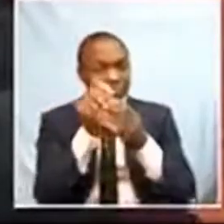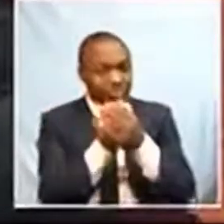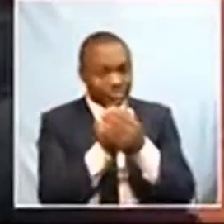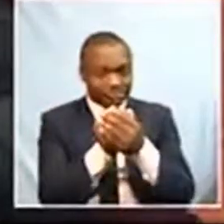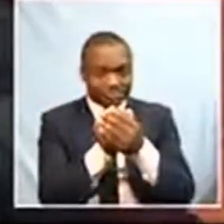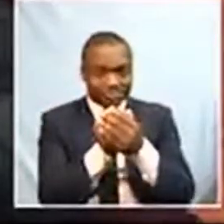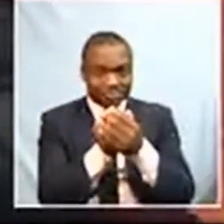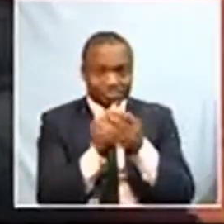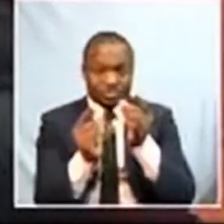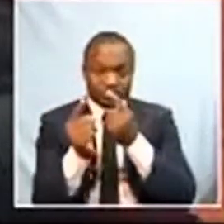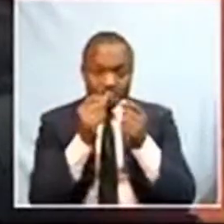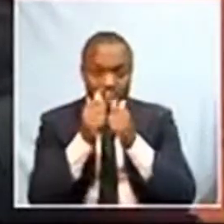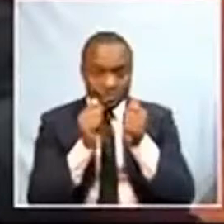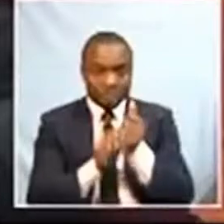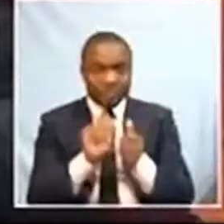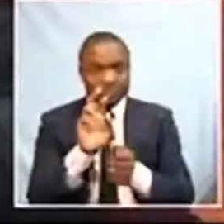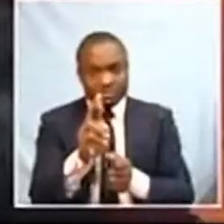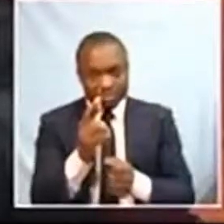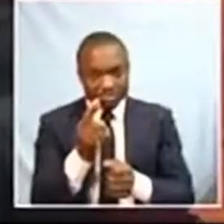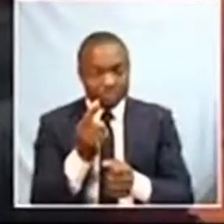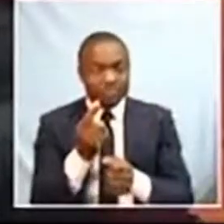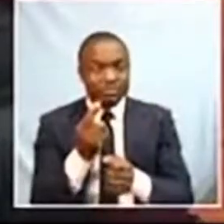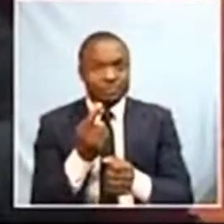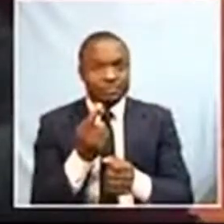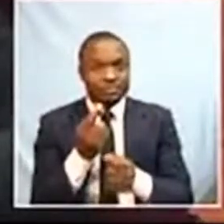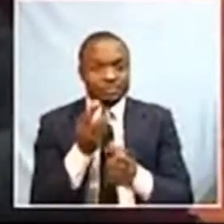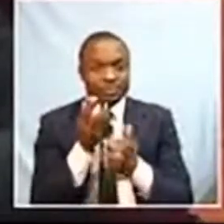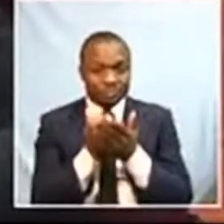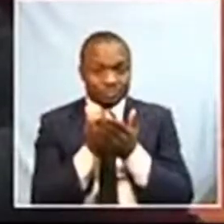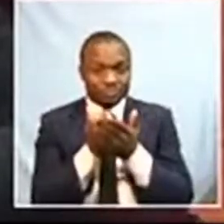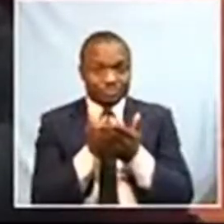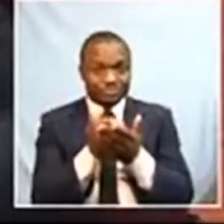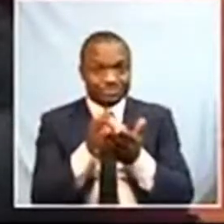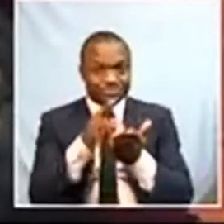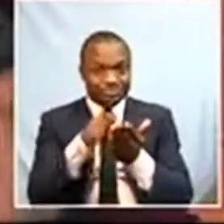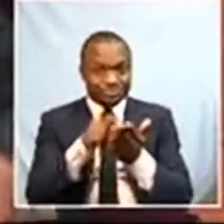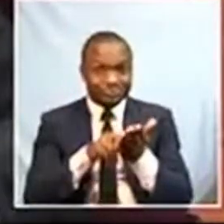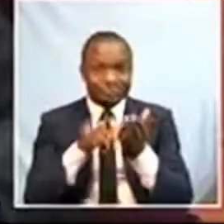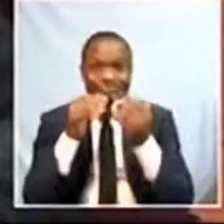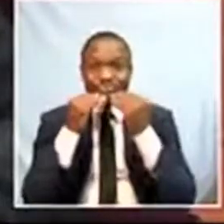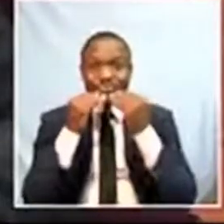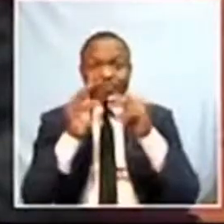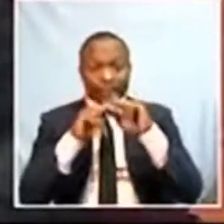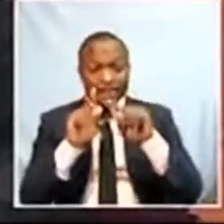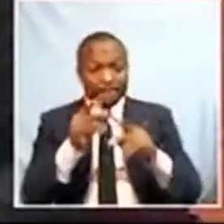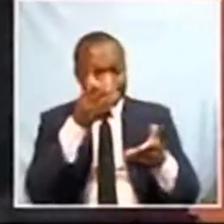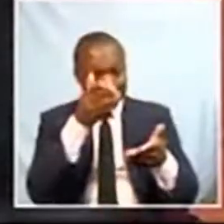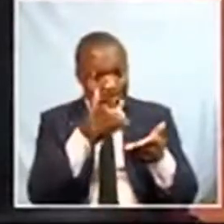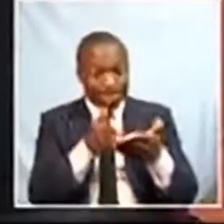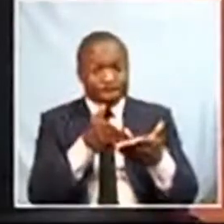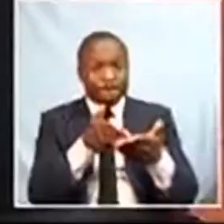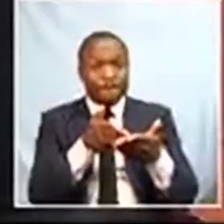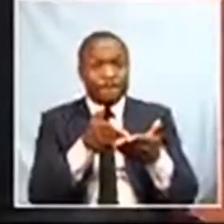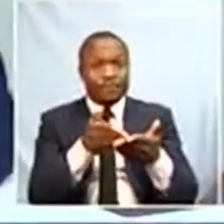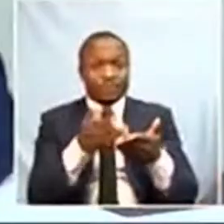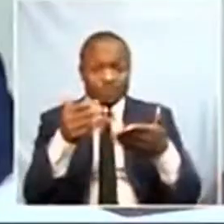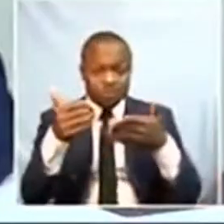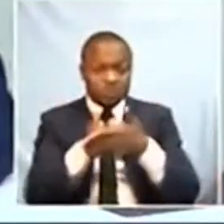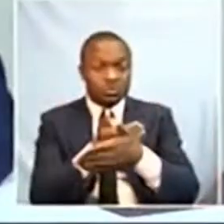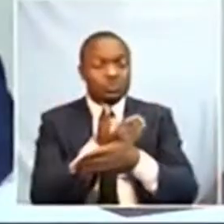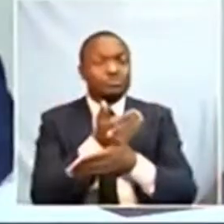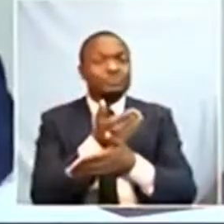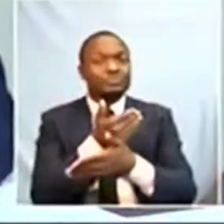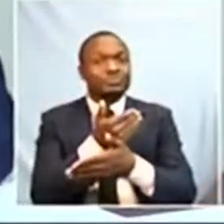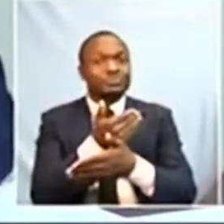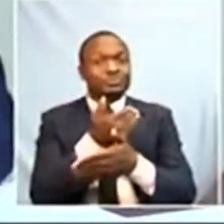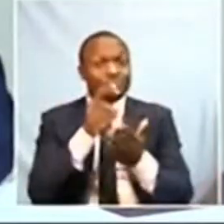as we were talking about recoveries in the submitted report. Thank you, Chair. So this is the updated